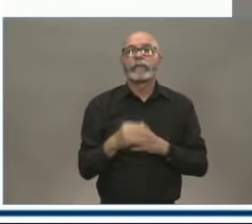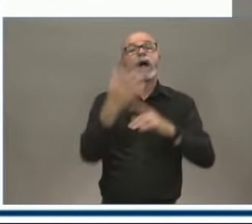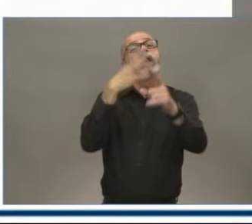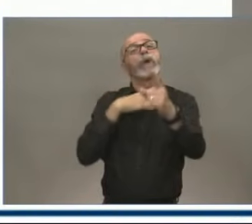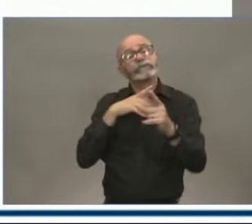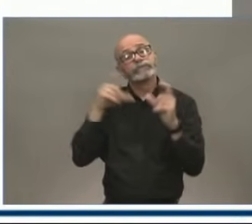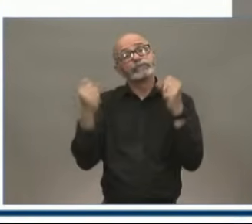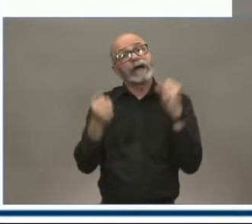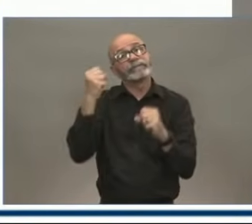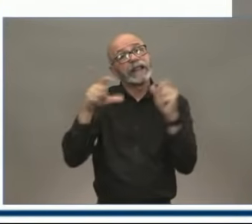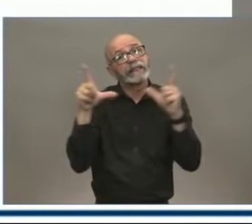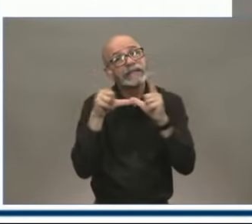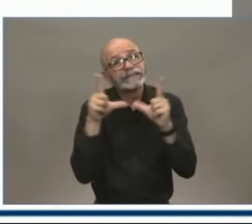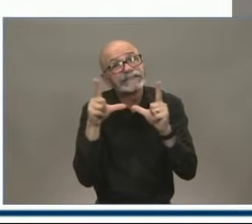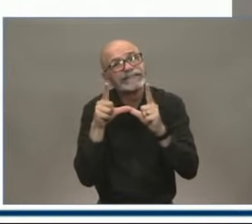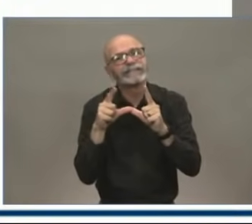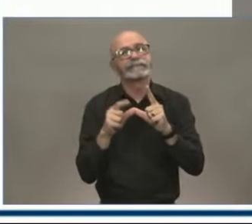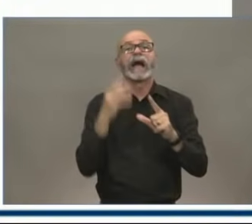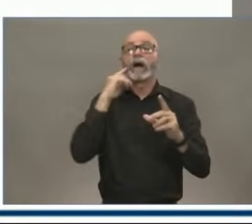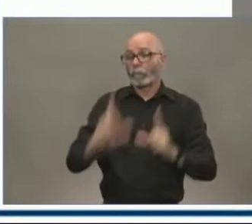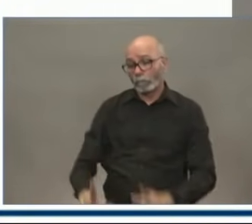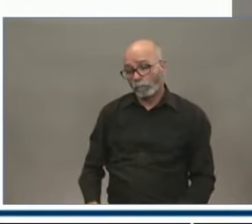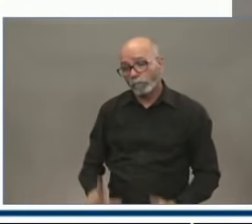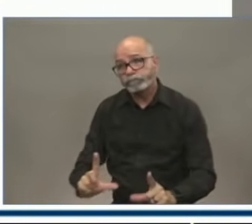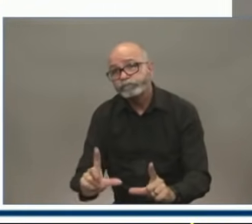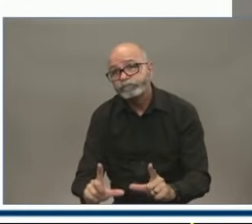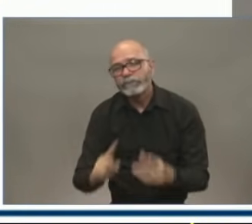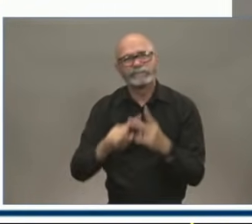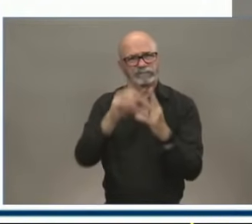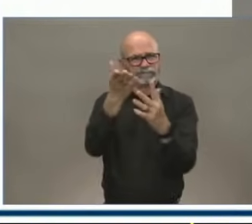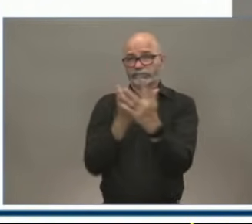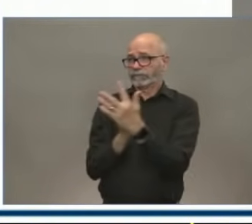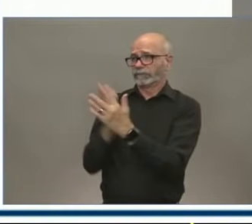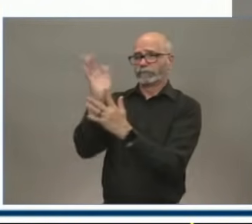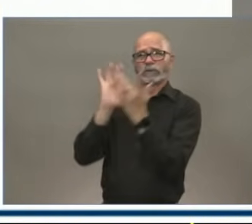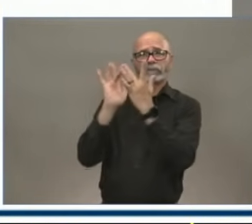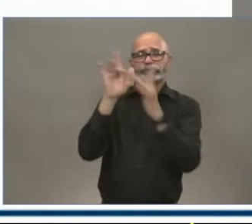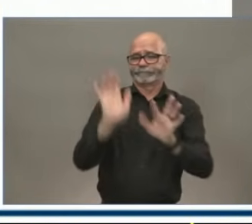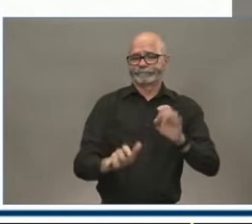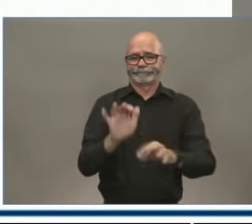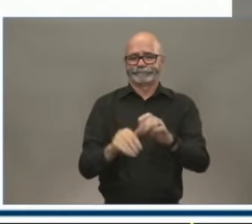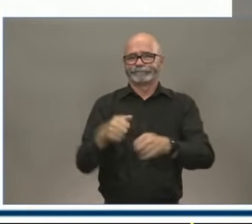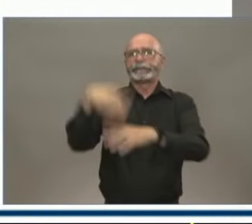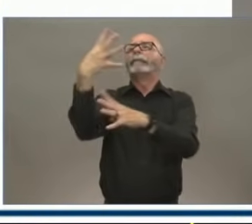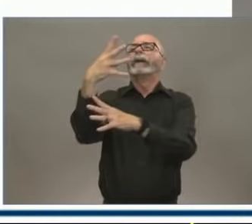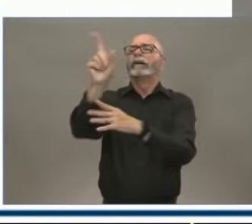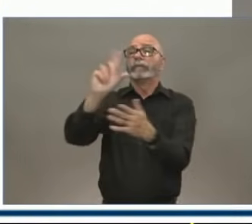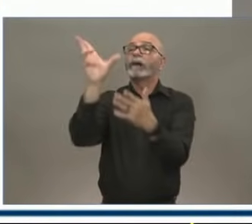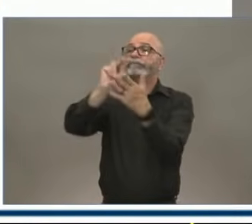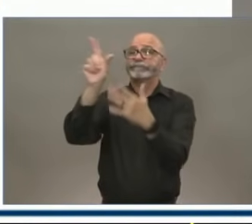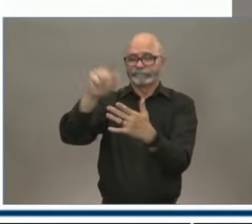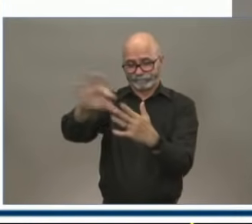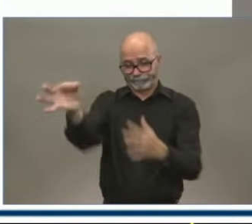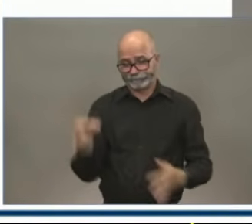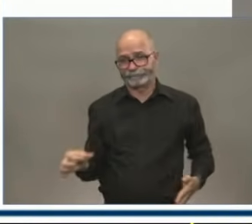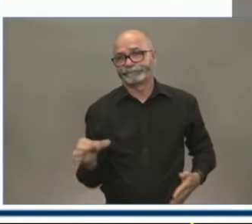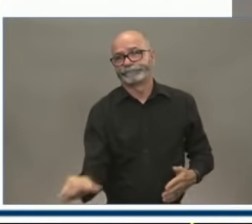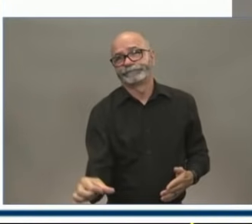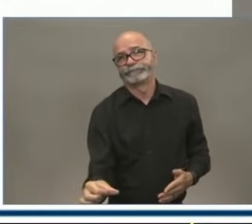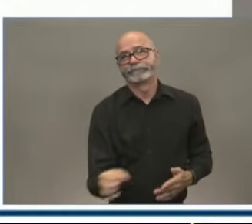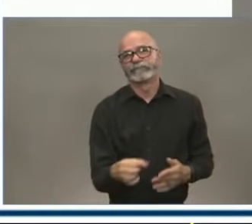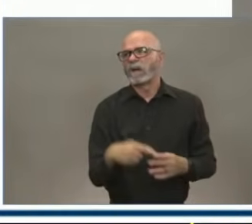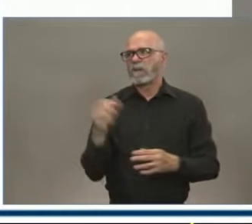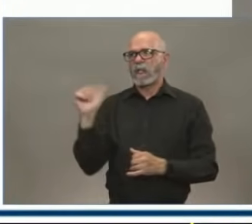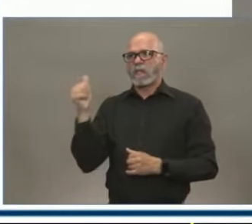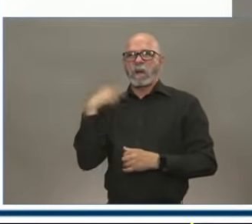plate. We'd encourage everybody to do that online. I'm also hearing stories from multiple